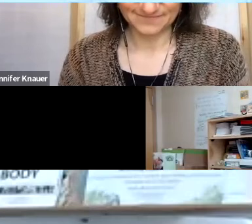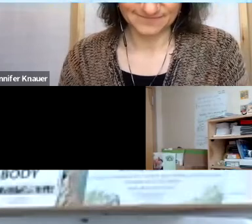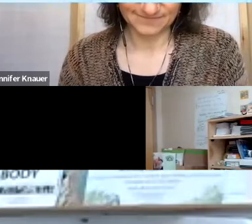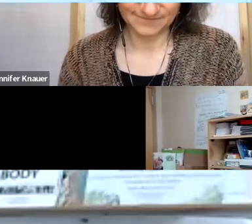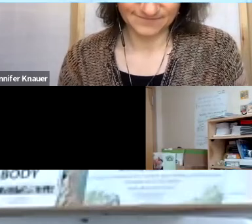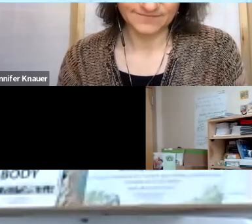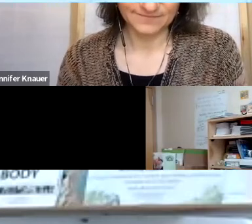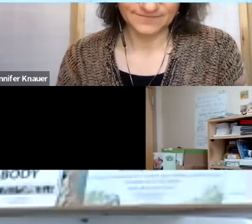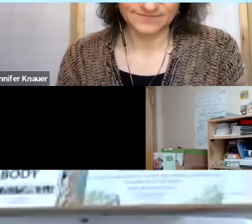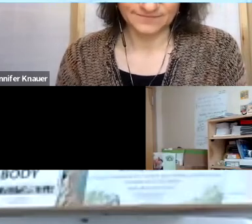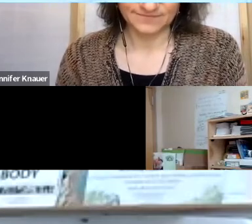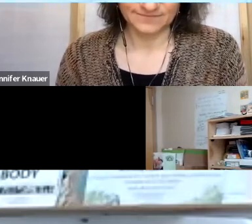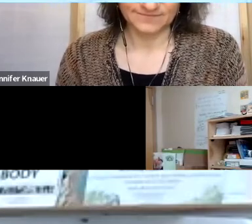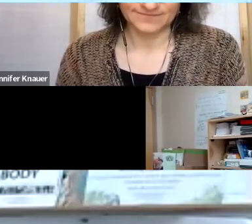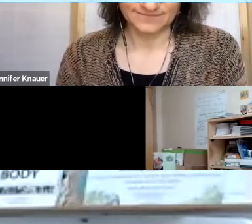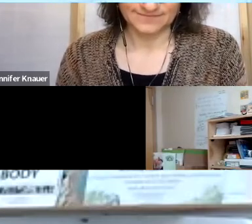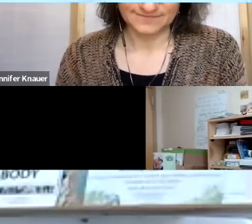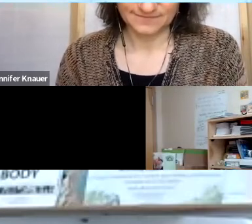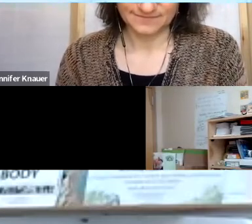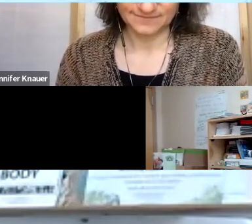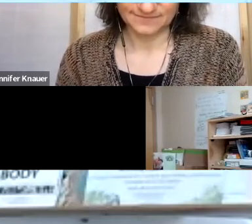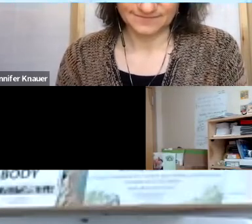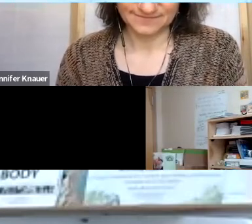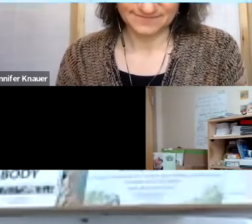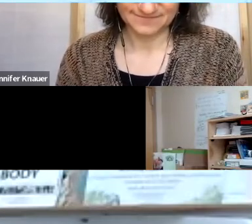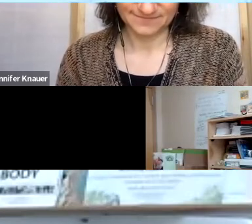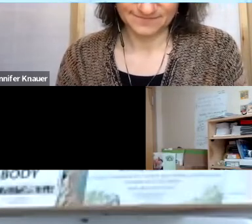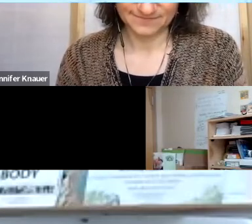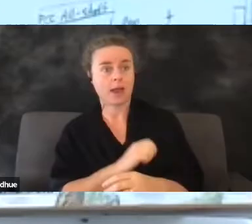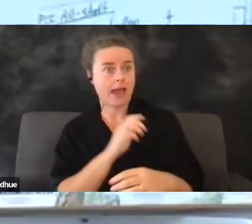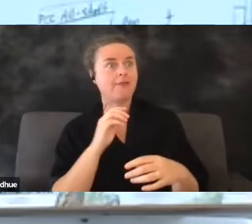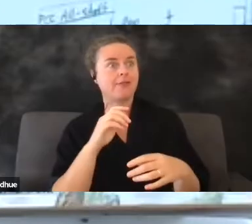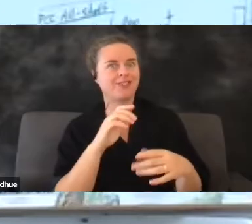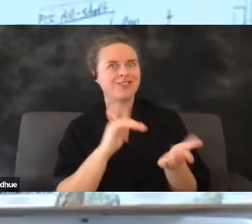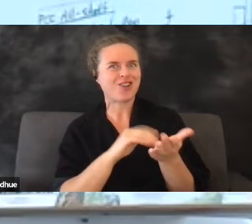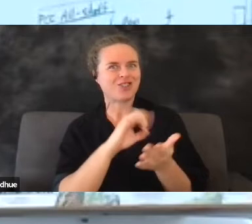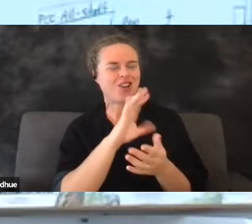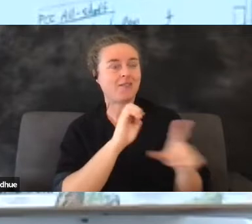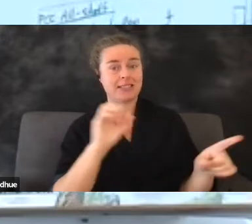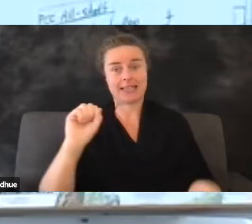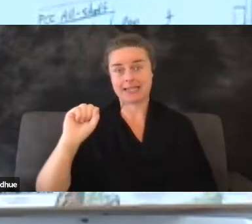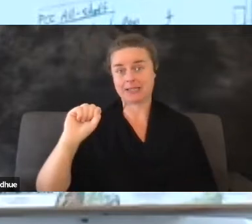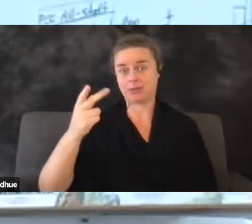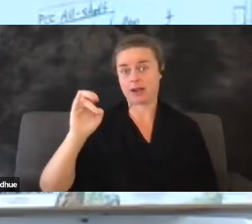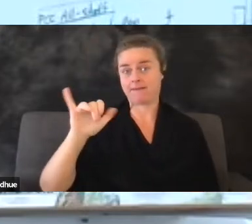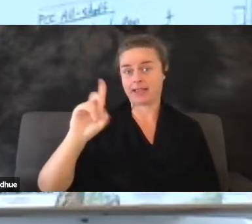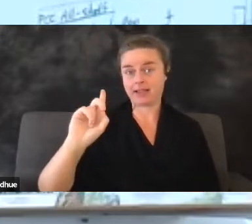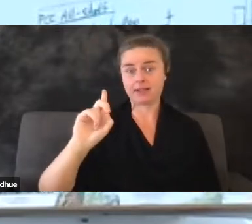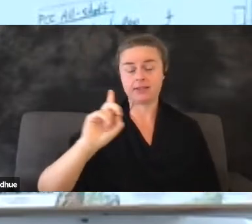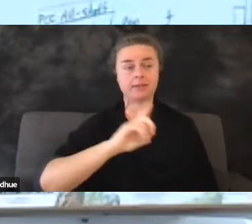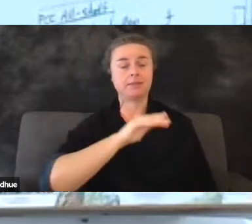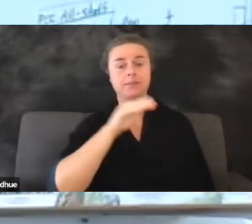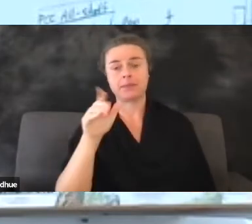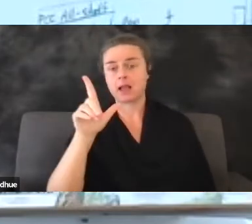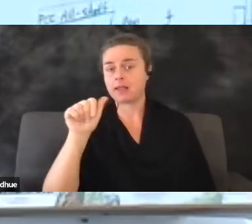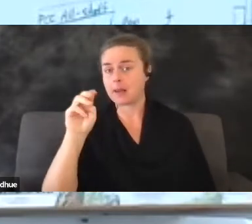have our practice, but there are practices in Springfield, there are practices in Lamoille County, and the